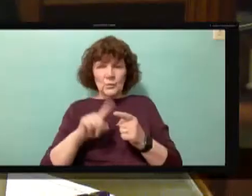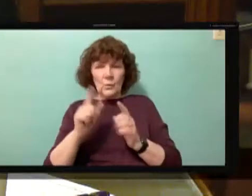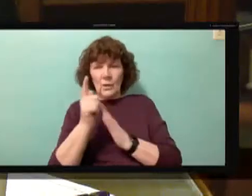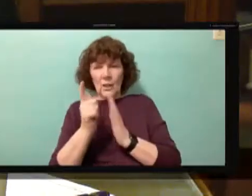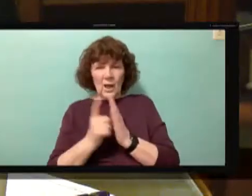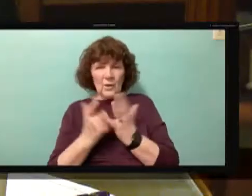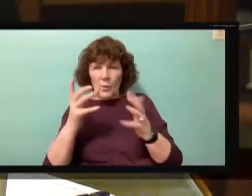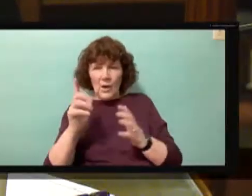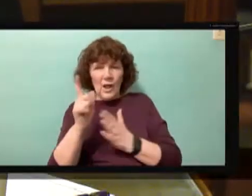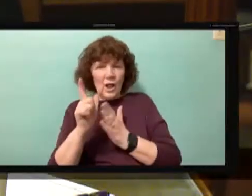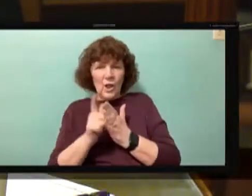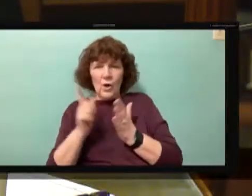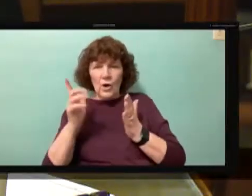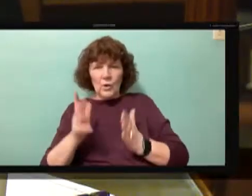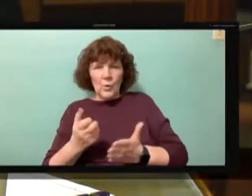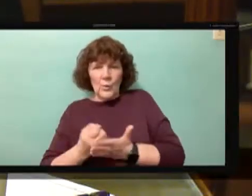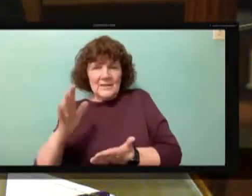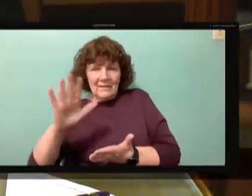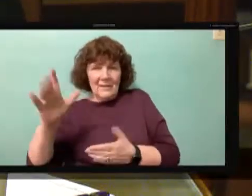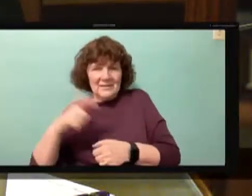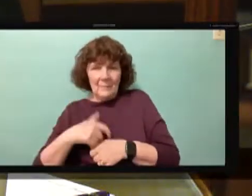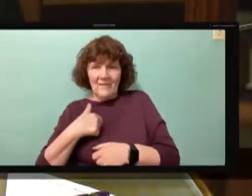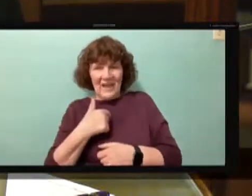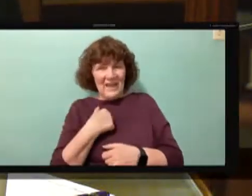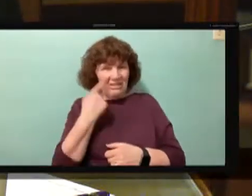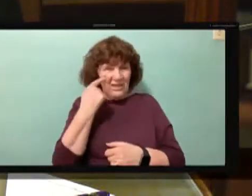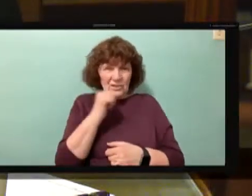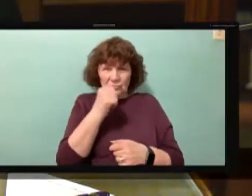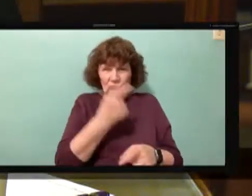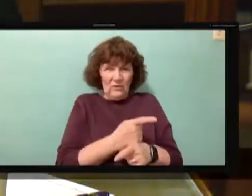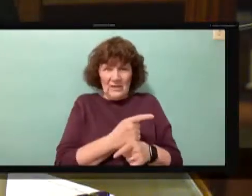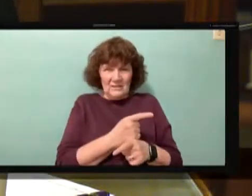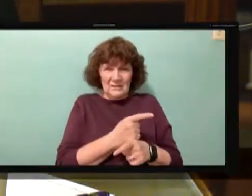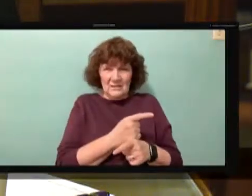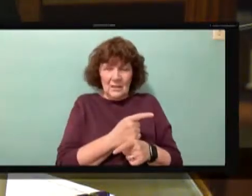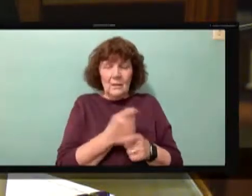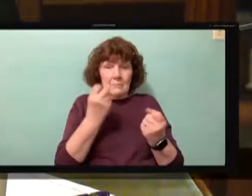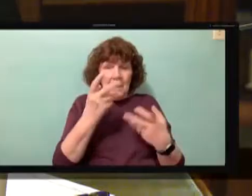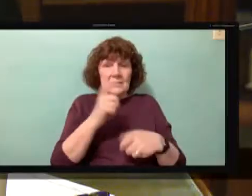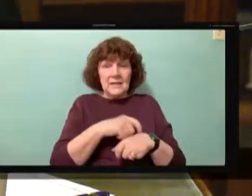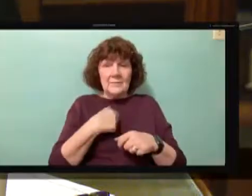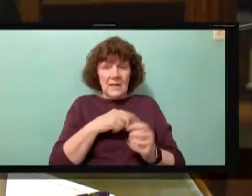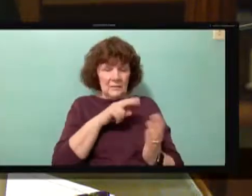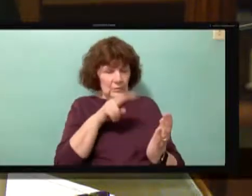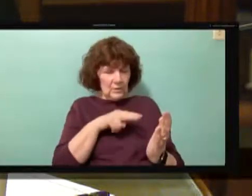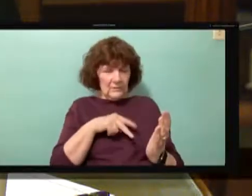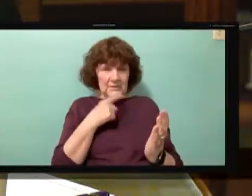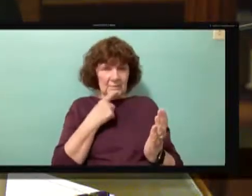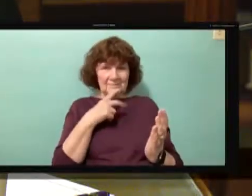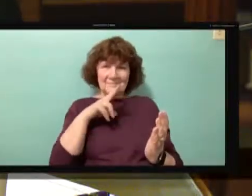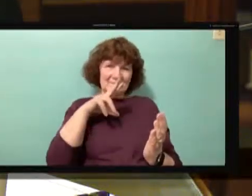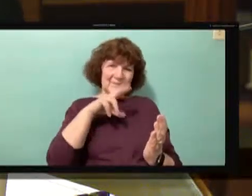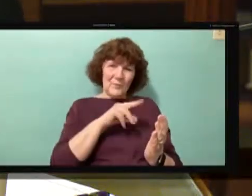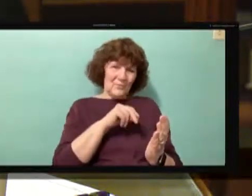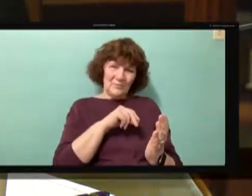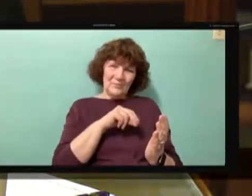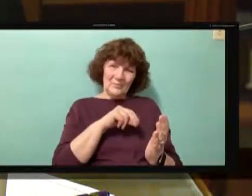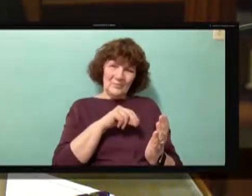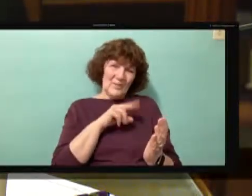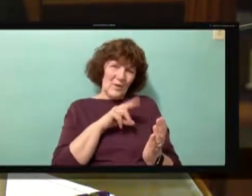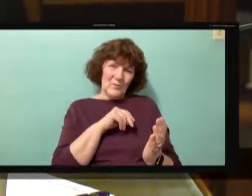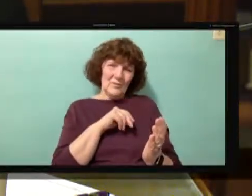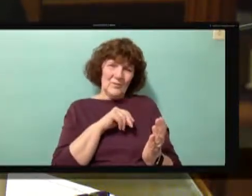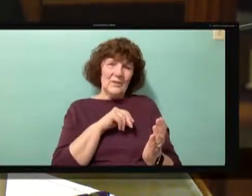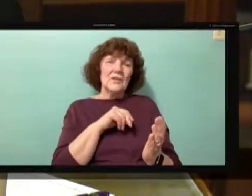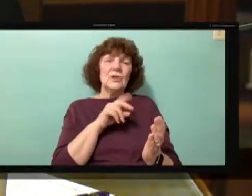if I don't like it. Okay. Or I don't think it's right. And there's many times that I've said no. Yeah. No, go do your RFP,